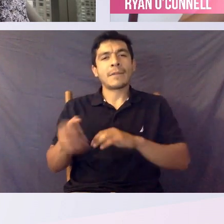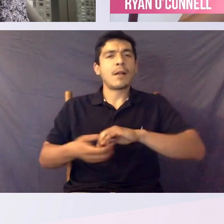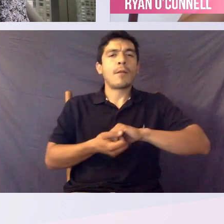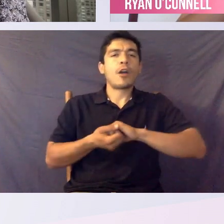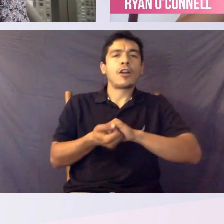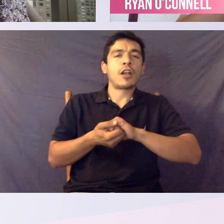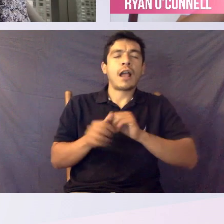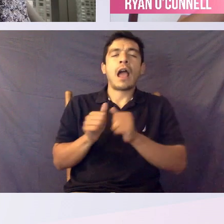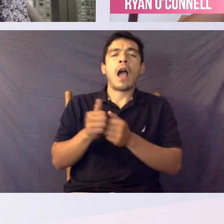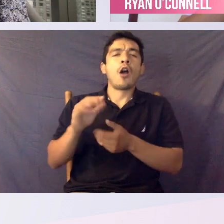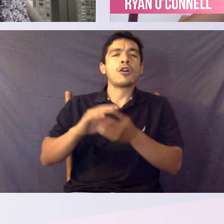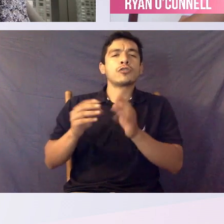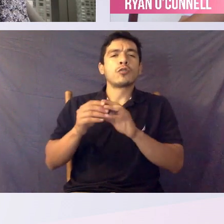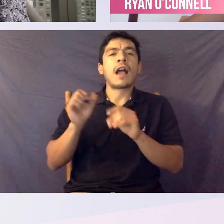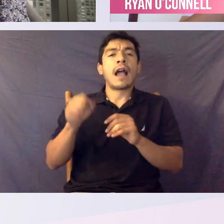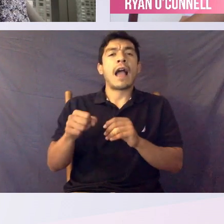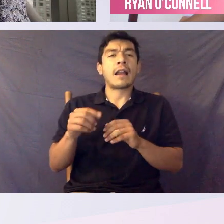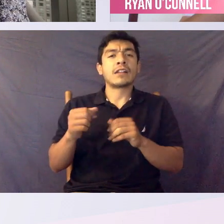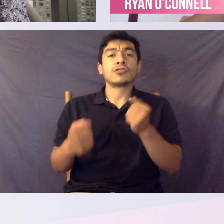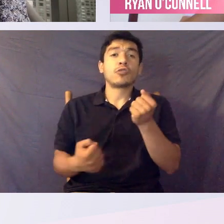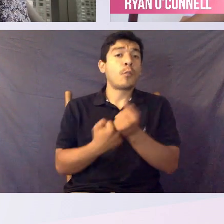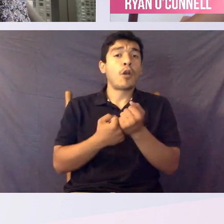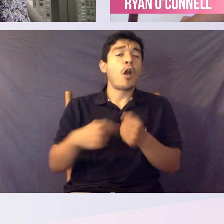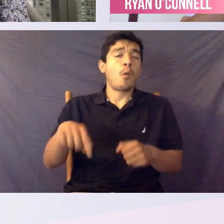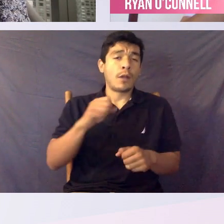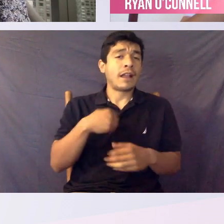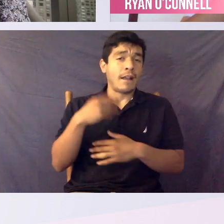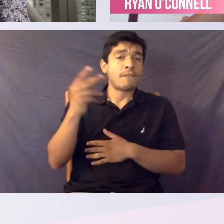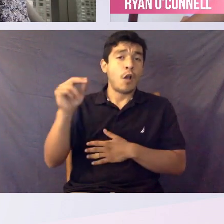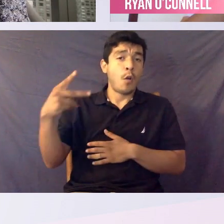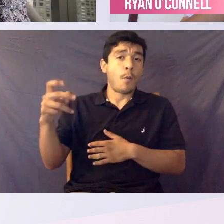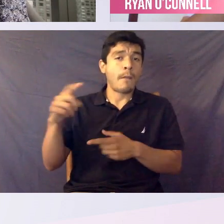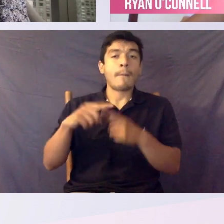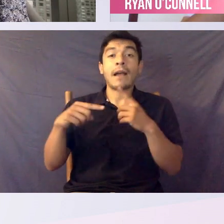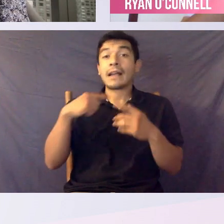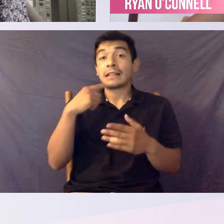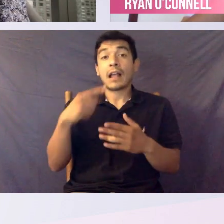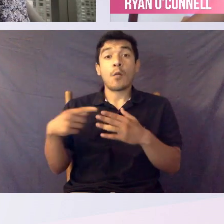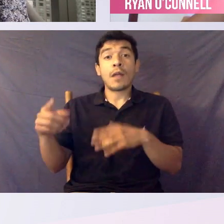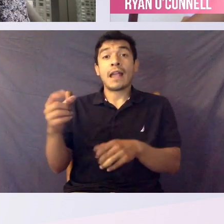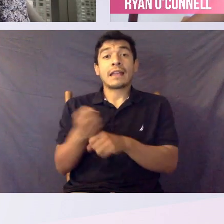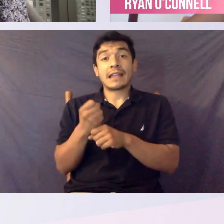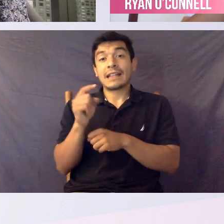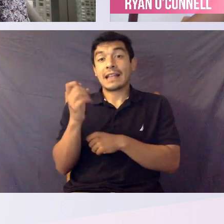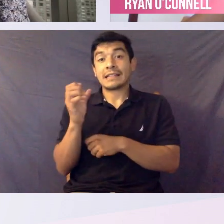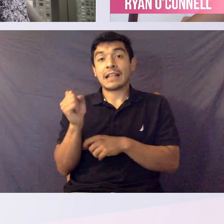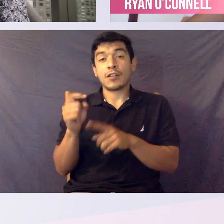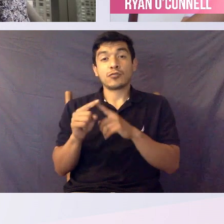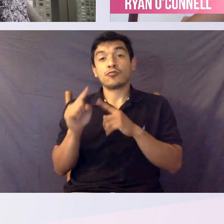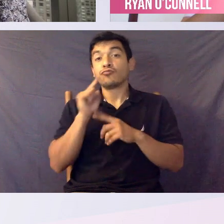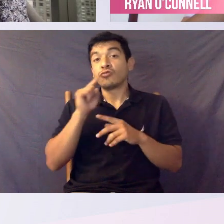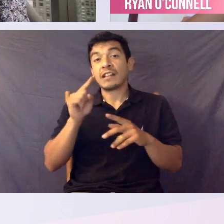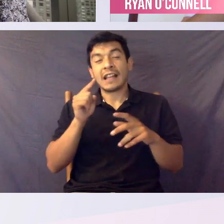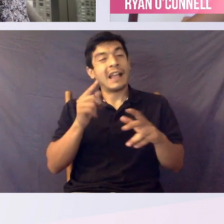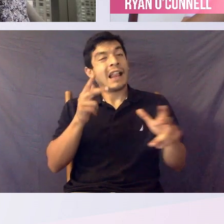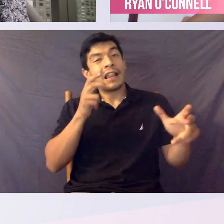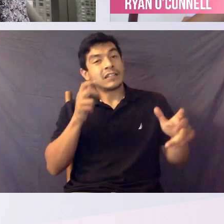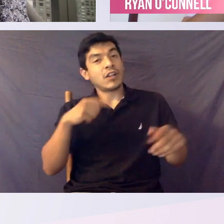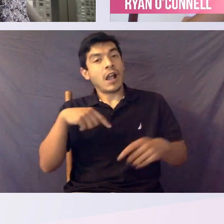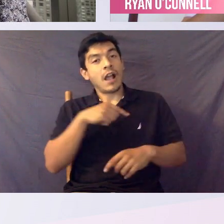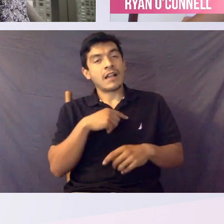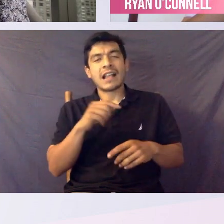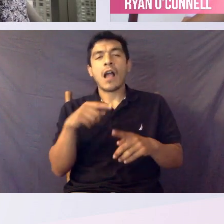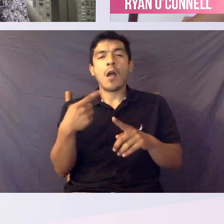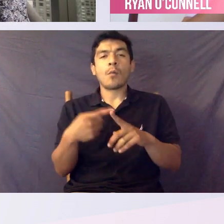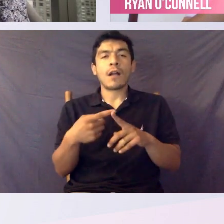this can be told, and we can have hope in all of this stuff. But until we get the execs to listen, until we're actually like opened, the world is